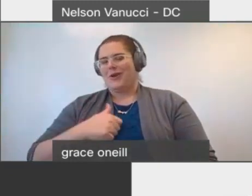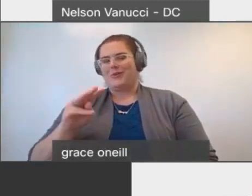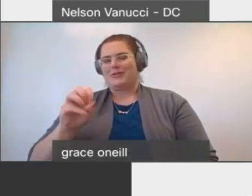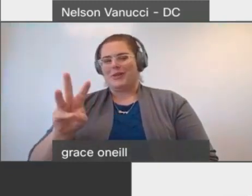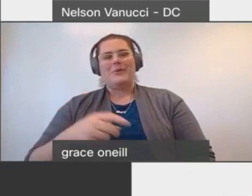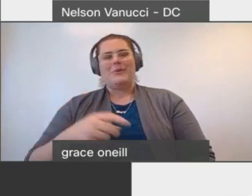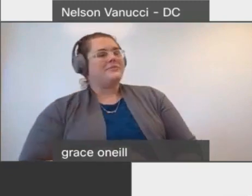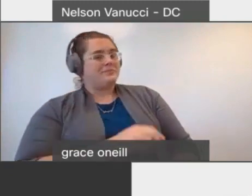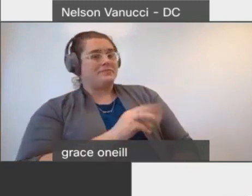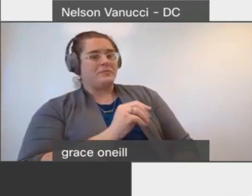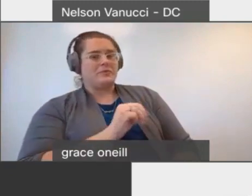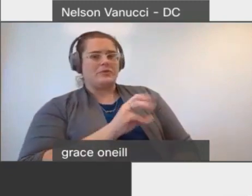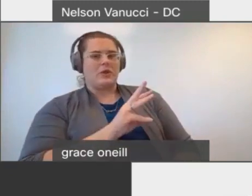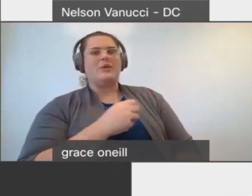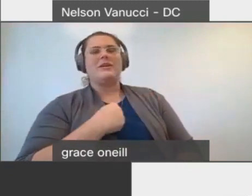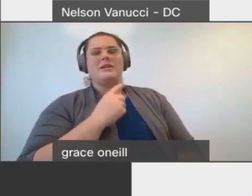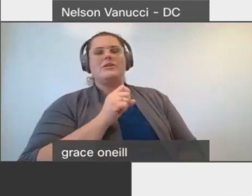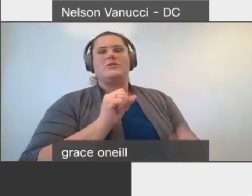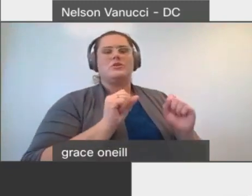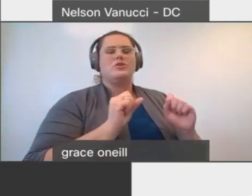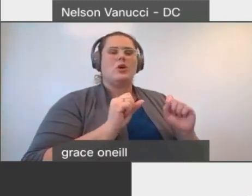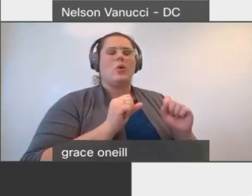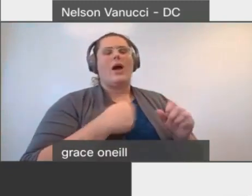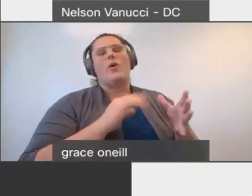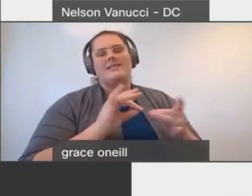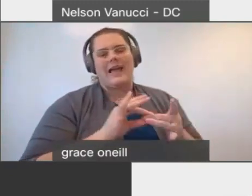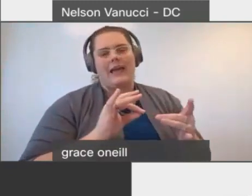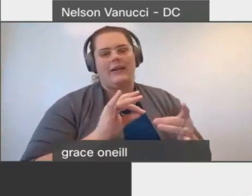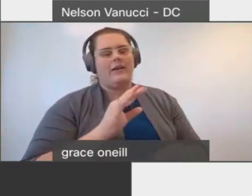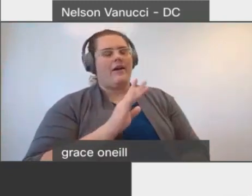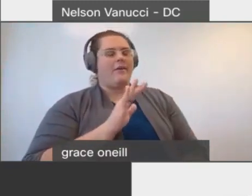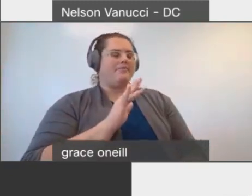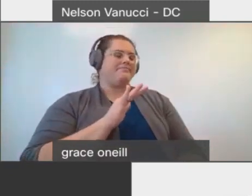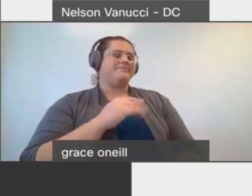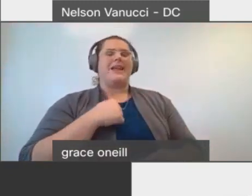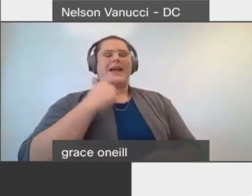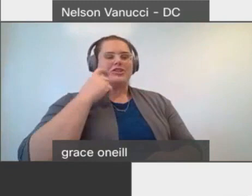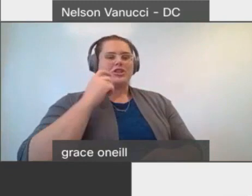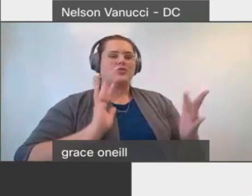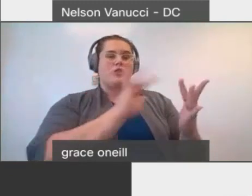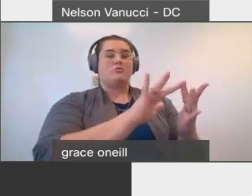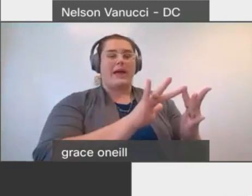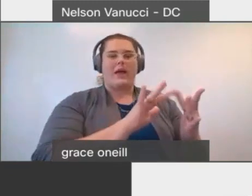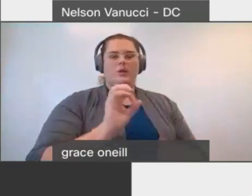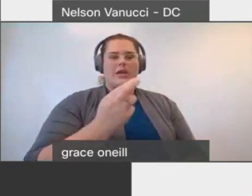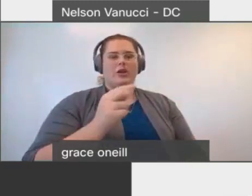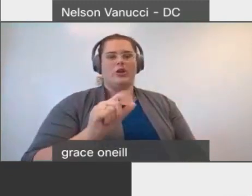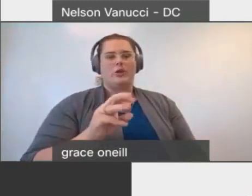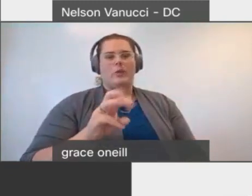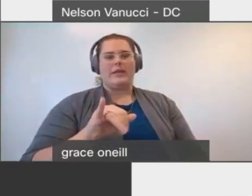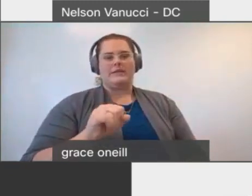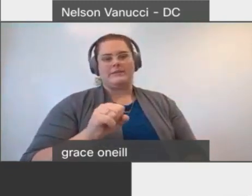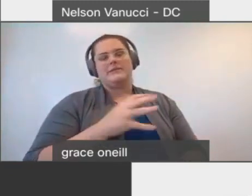yeah, I just, what I was saying is that I just reached back out to Dr. Lewis and I'm going to call her